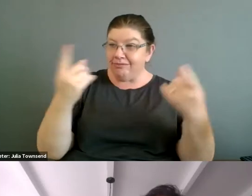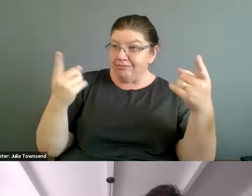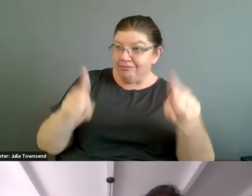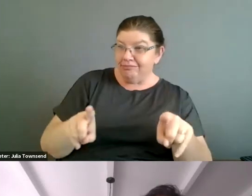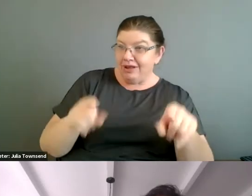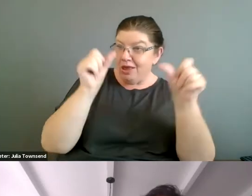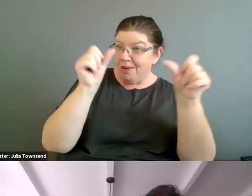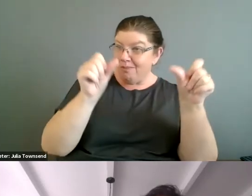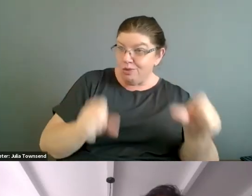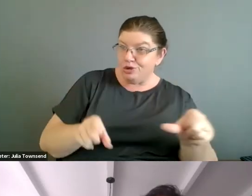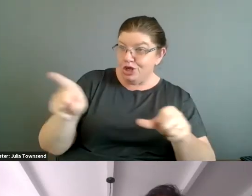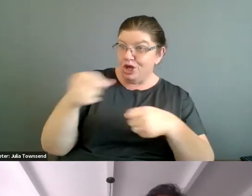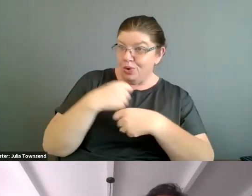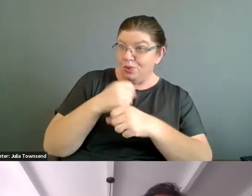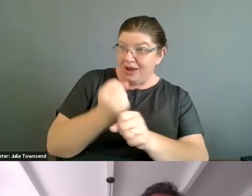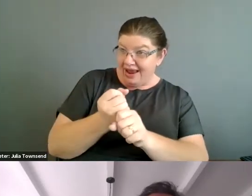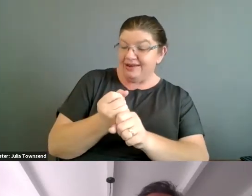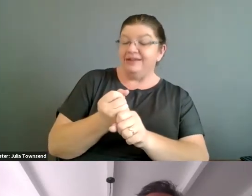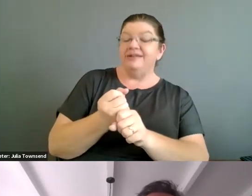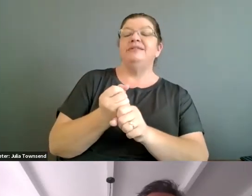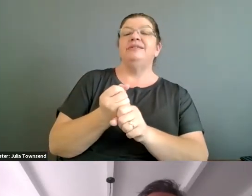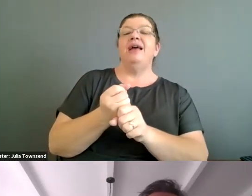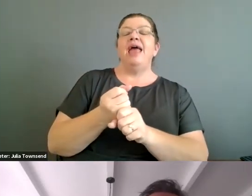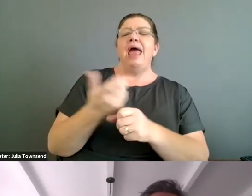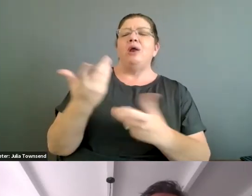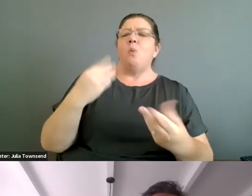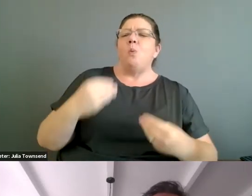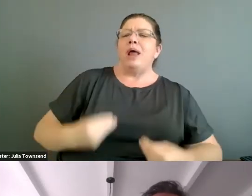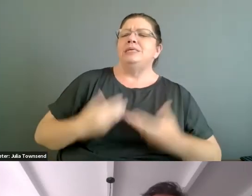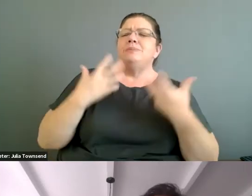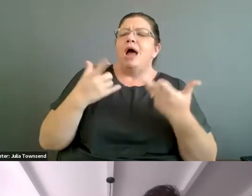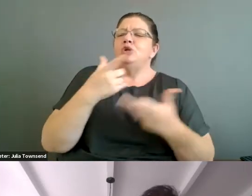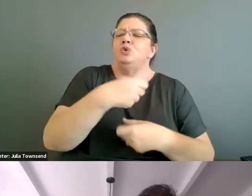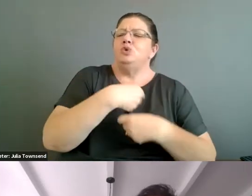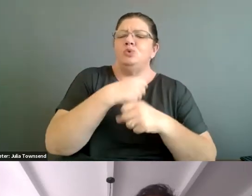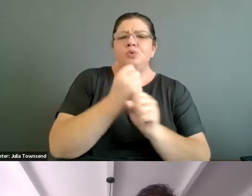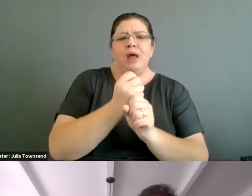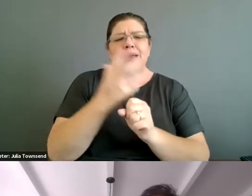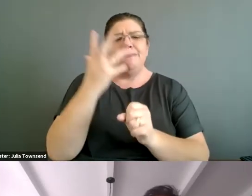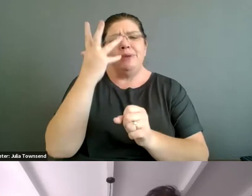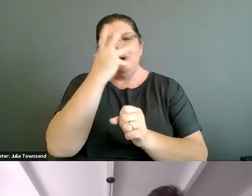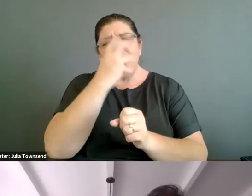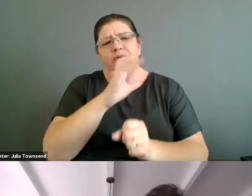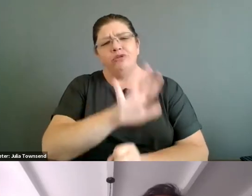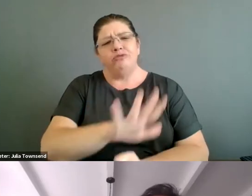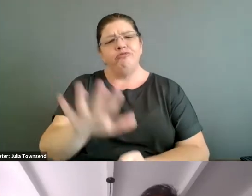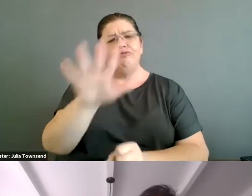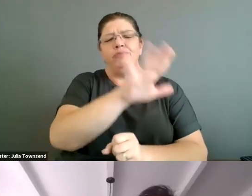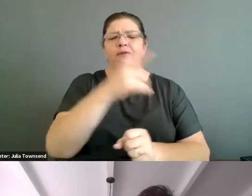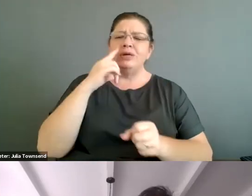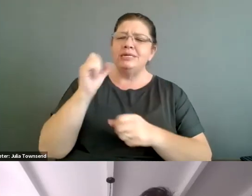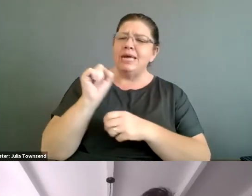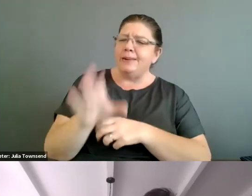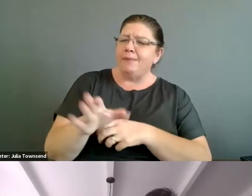this poster that you created, and what inspired you to create this beautiful rendition of Santa Barbara?